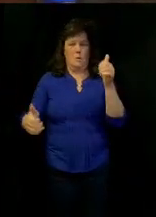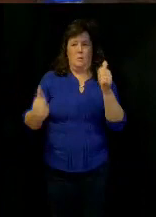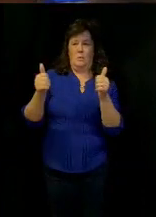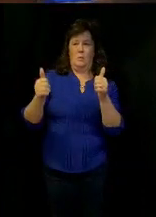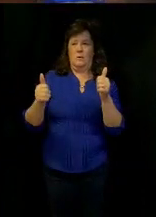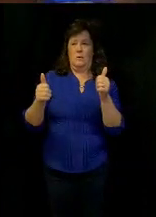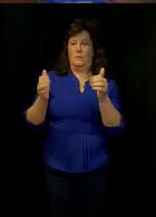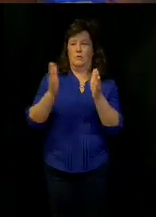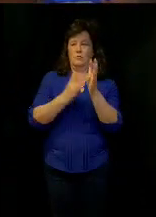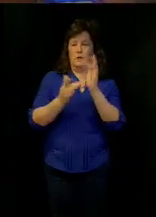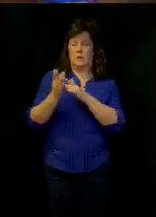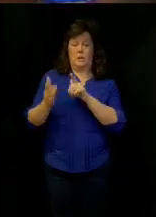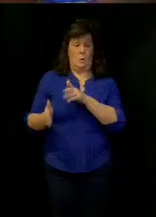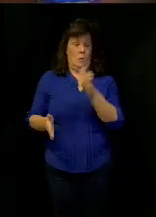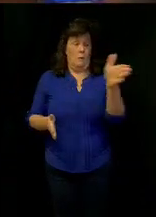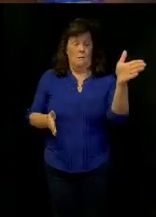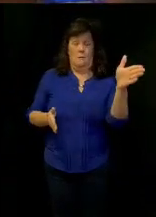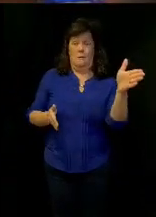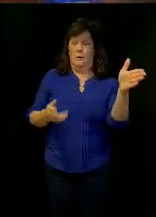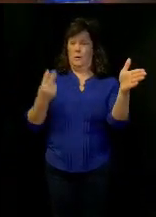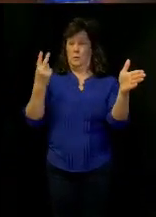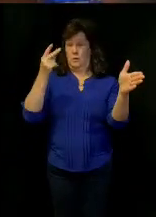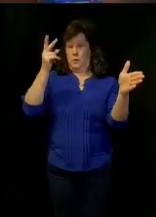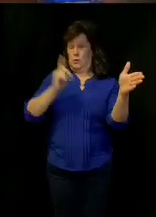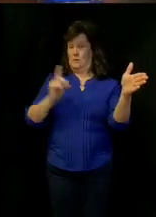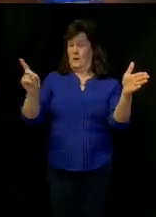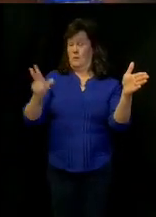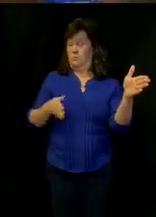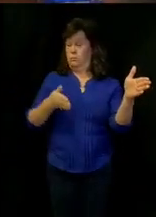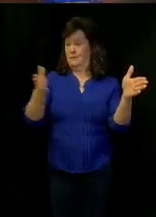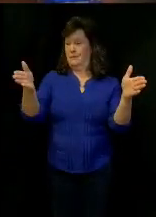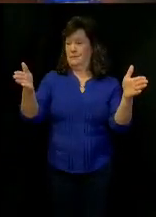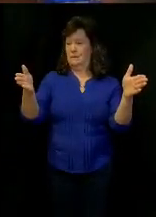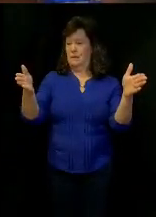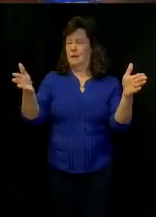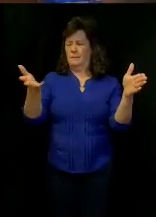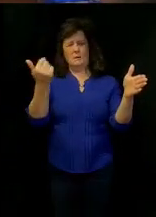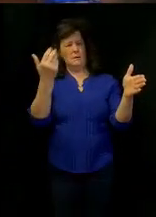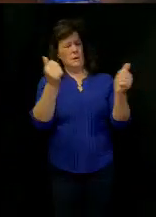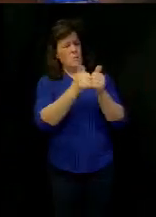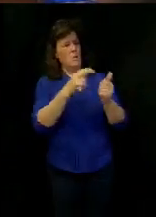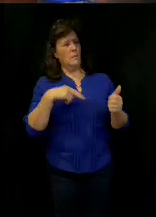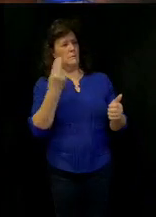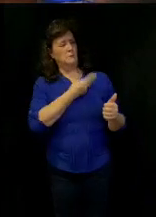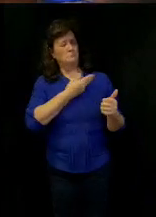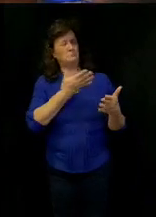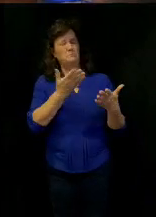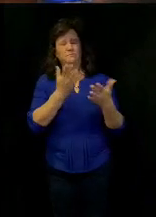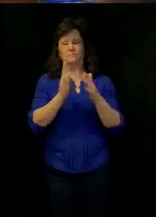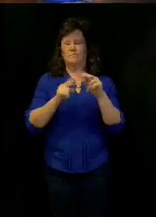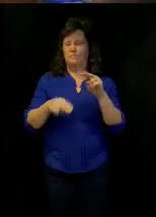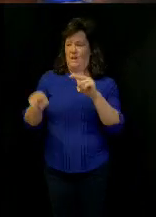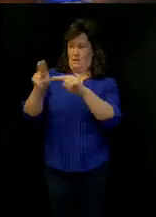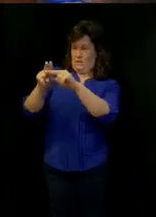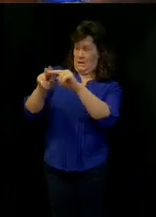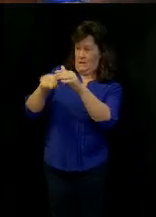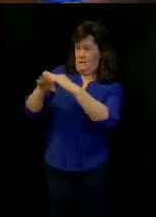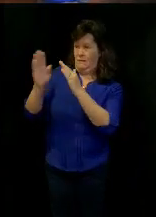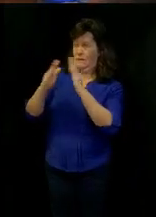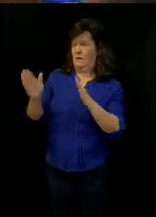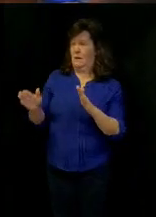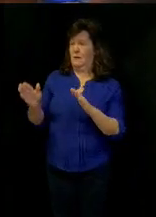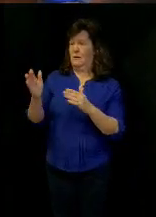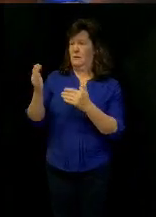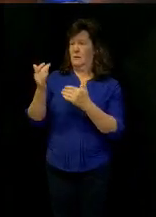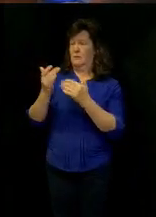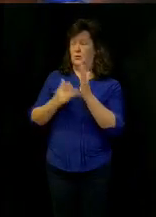no, come and stay with us. And they went to the house together, and they sat down, and the Bible says Jesus took the bread,